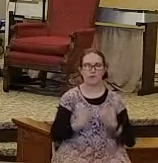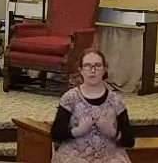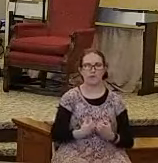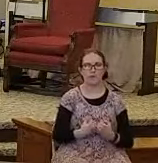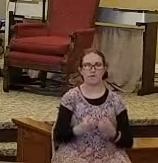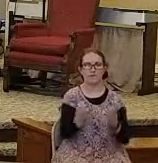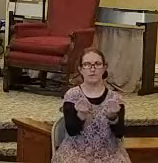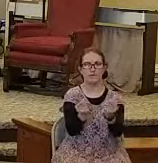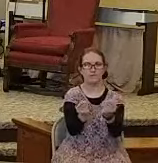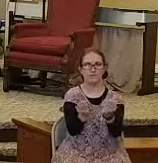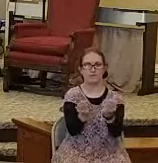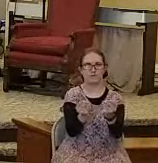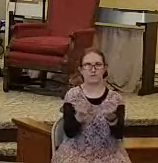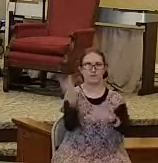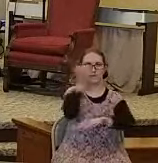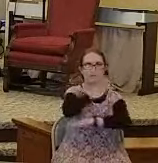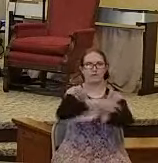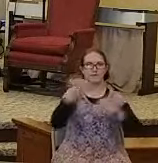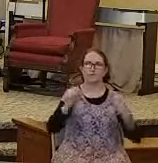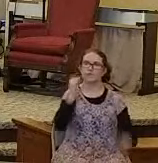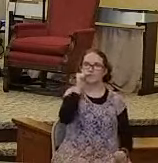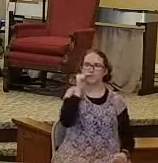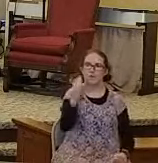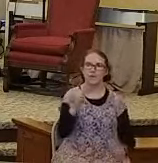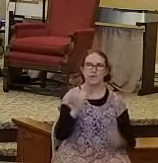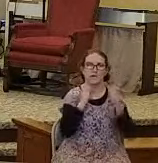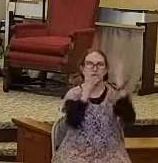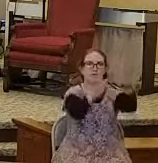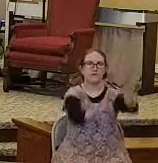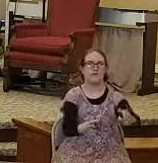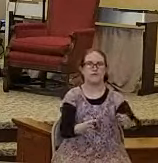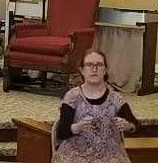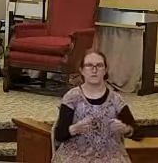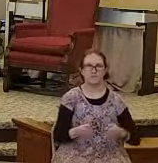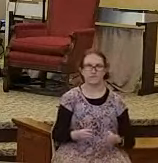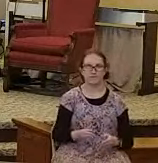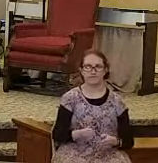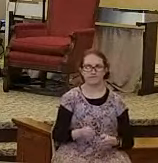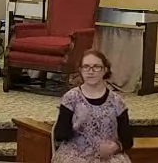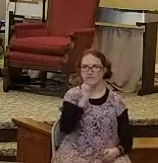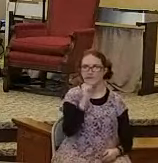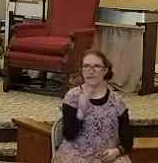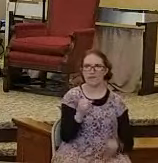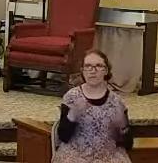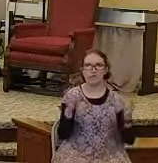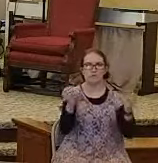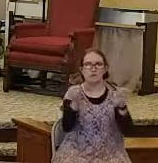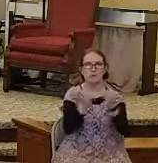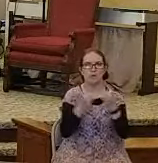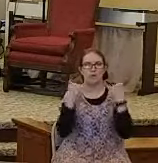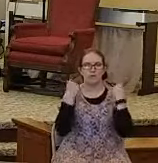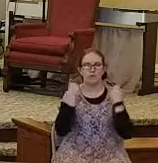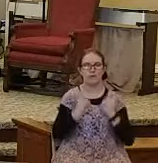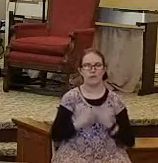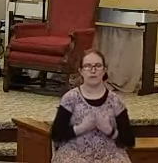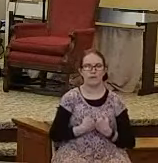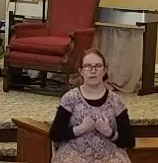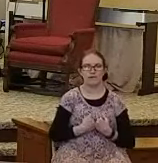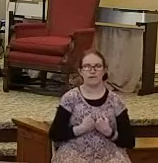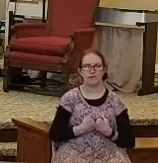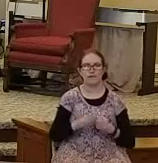the field, which today is and tomorrow is cast into the oven, shall he not much more clothe you, O